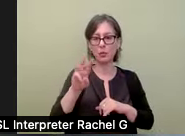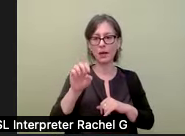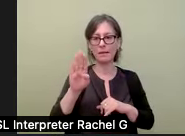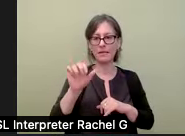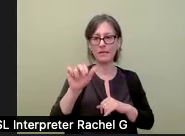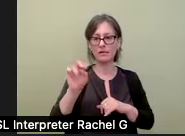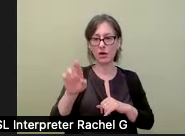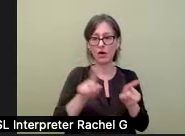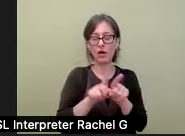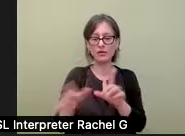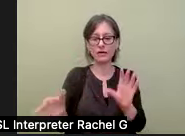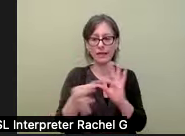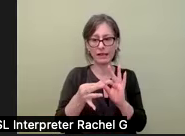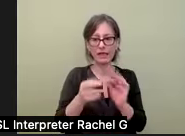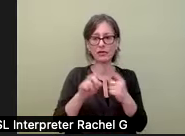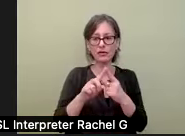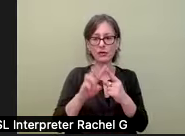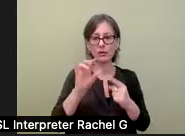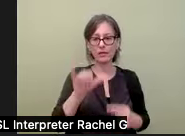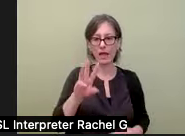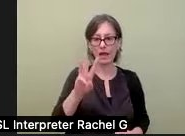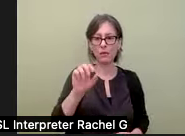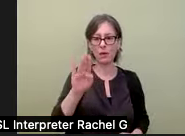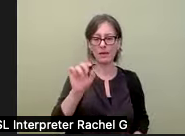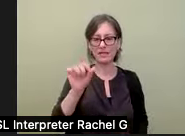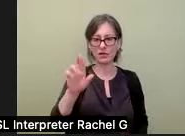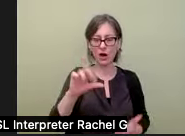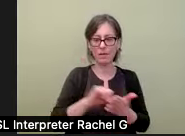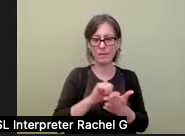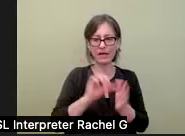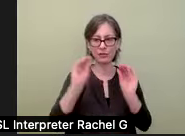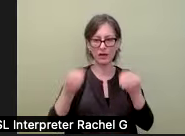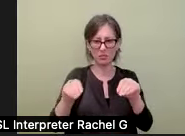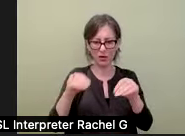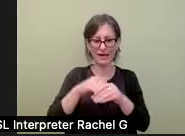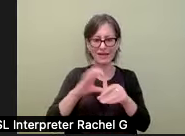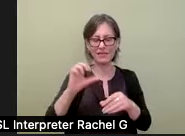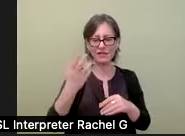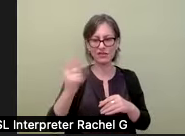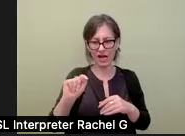the link to the webinar page that's been put into the chat a few times already,